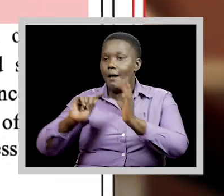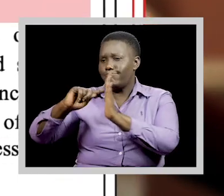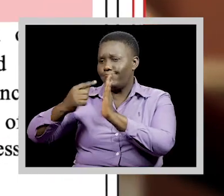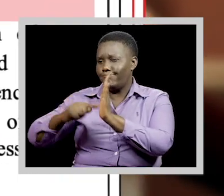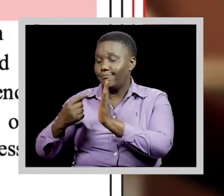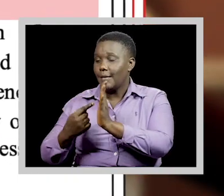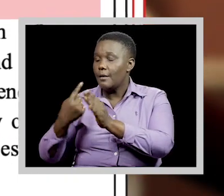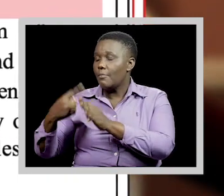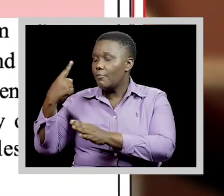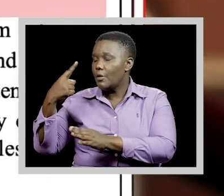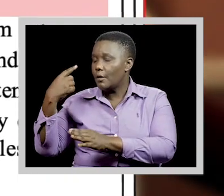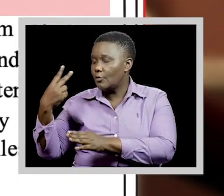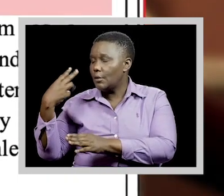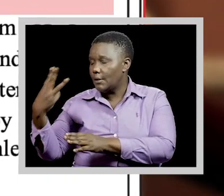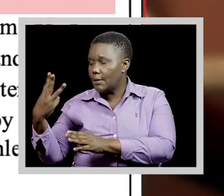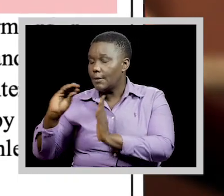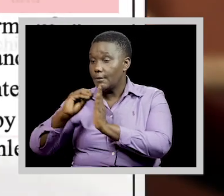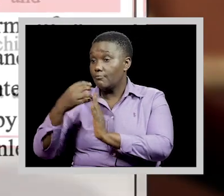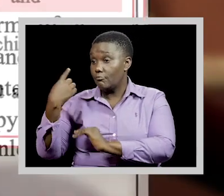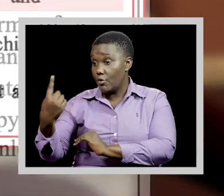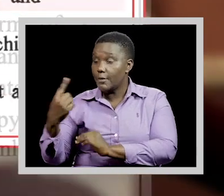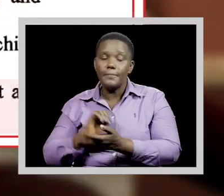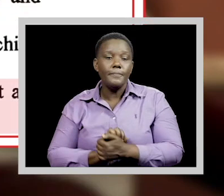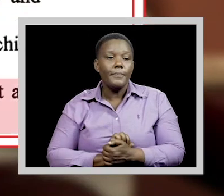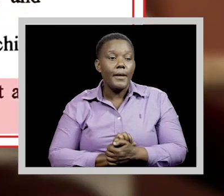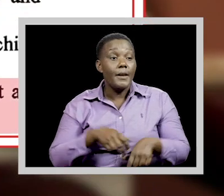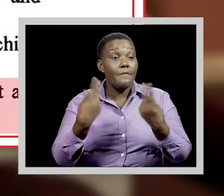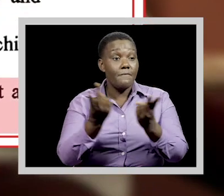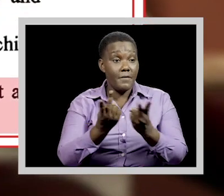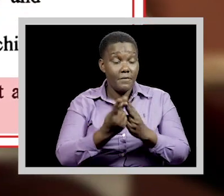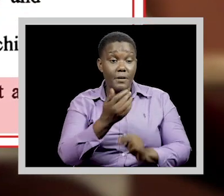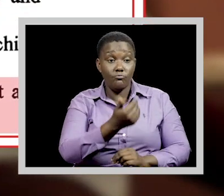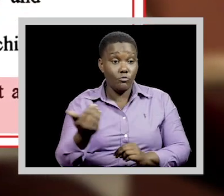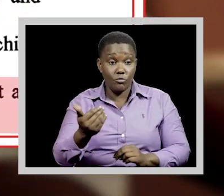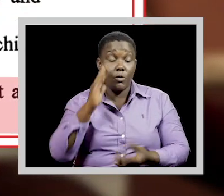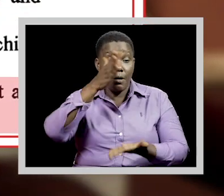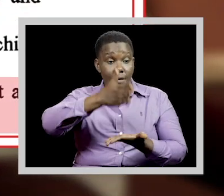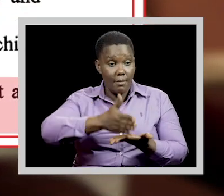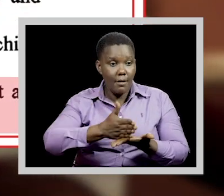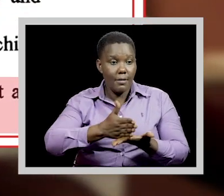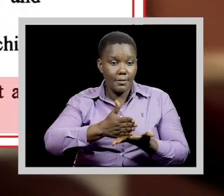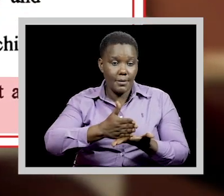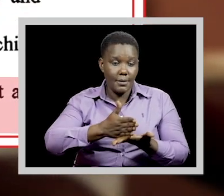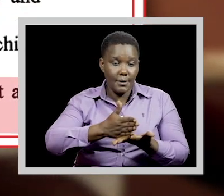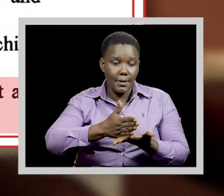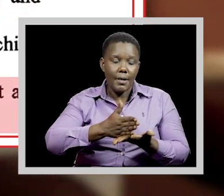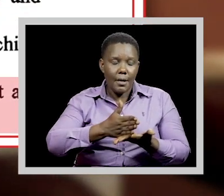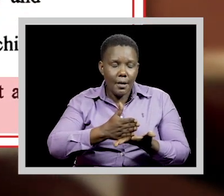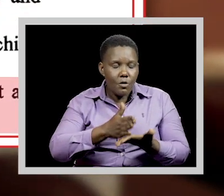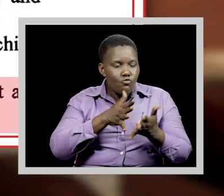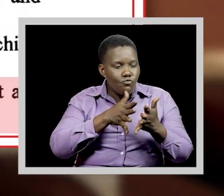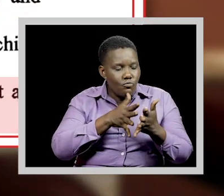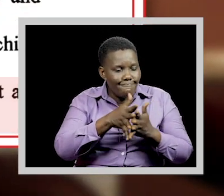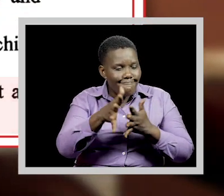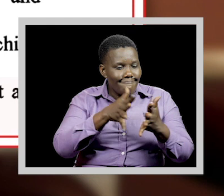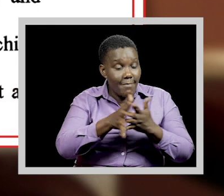Rule 123, Subrule 1, and the child shall have a right to give an account and express an